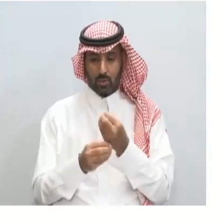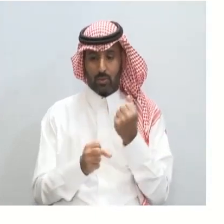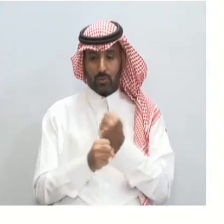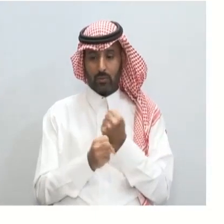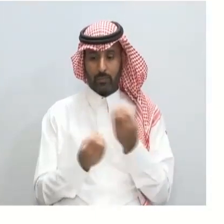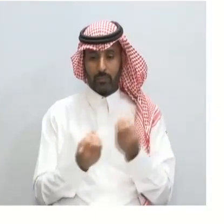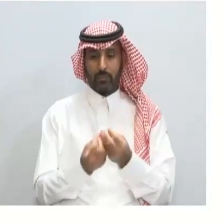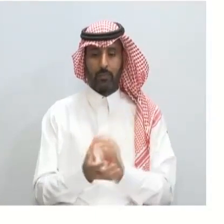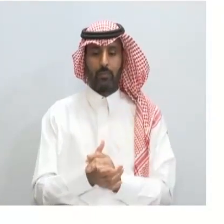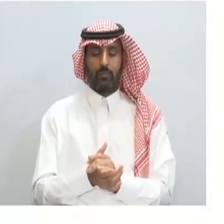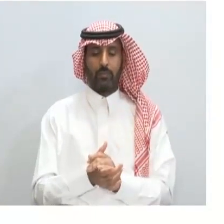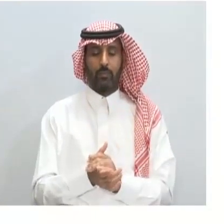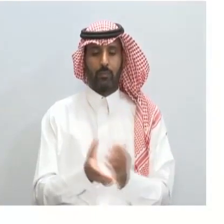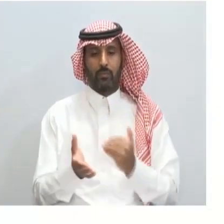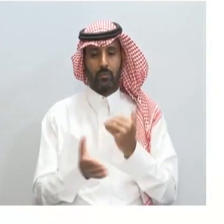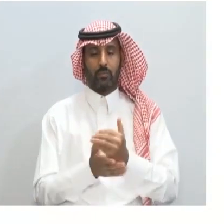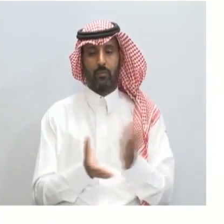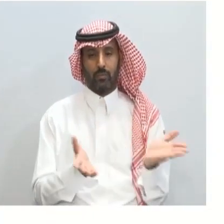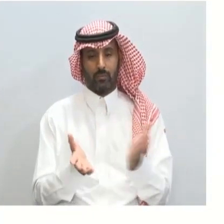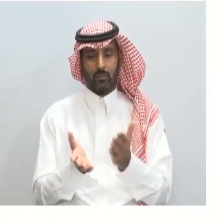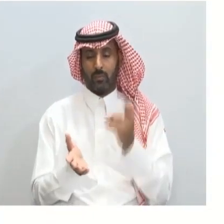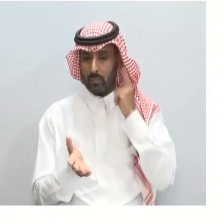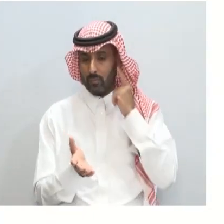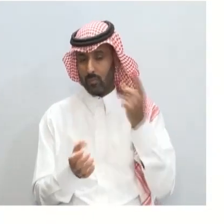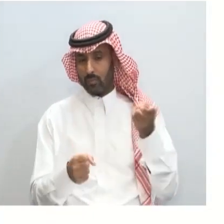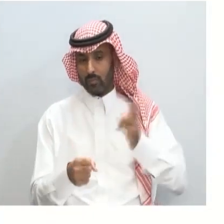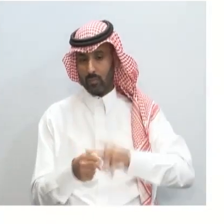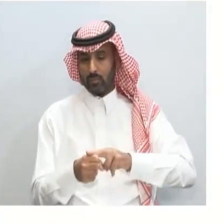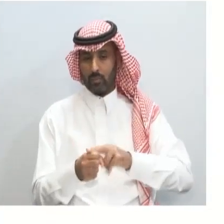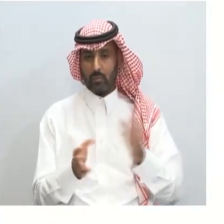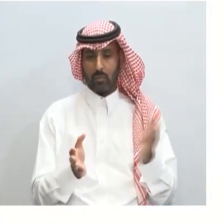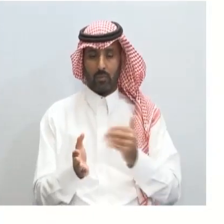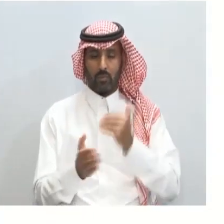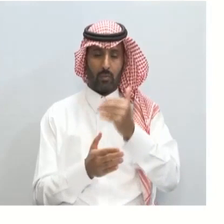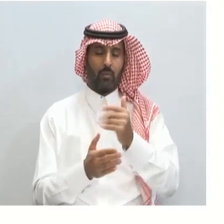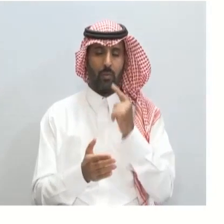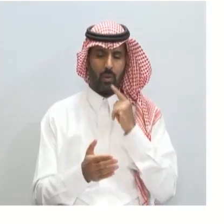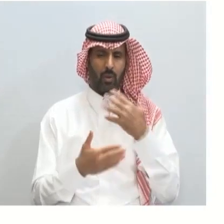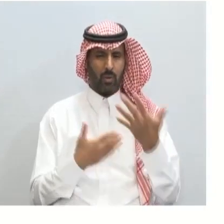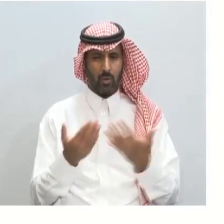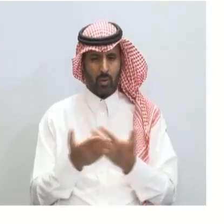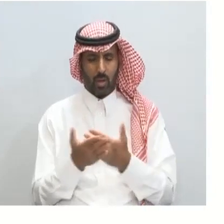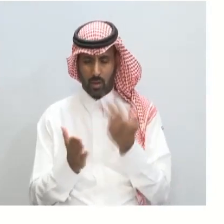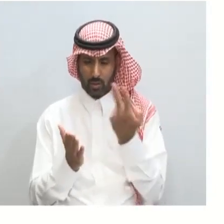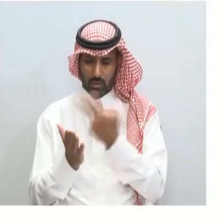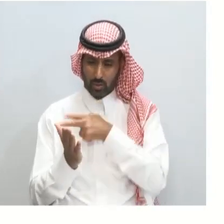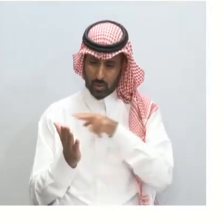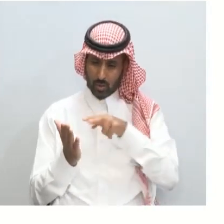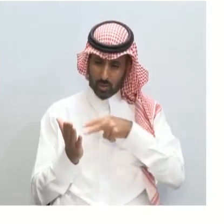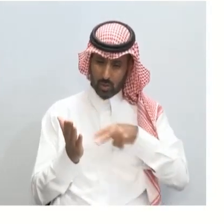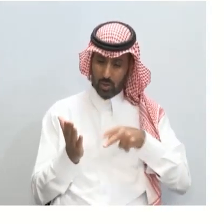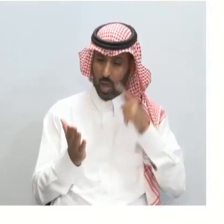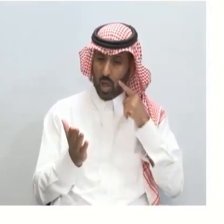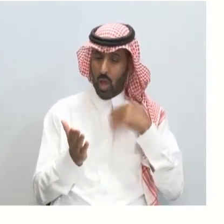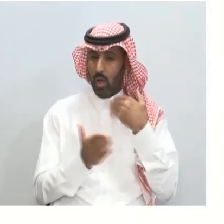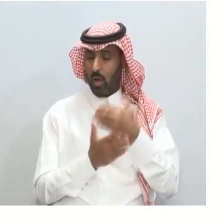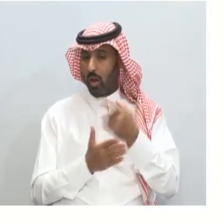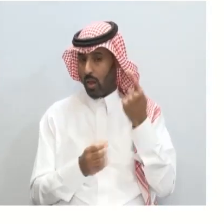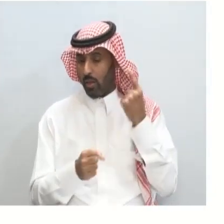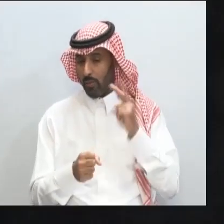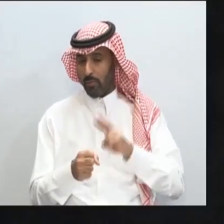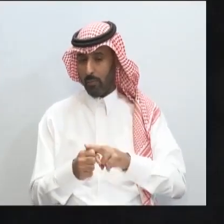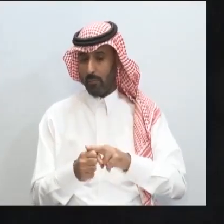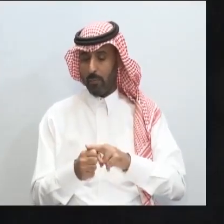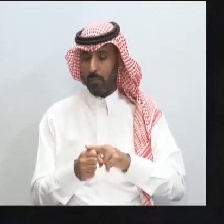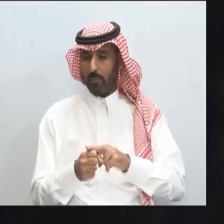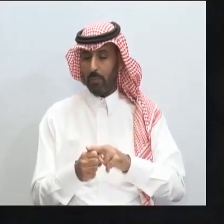co-worker. So let's listen again now and try to read along. So listen